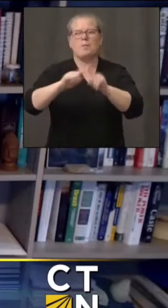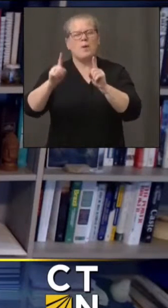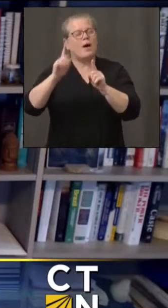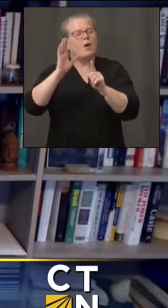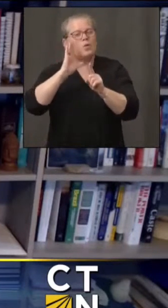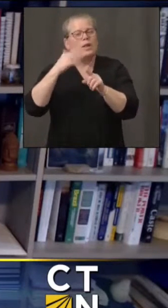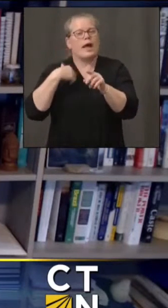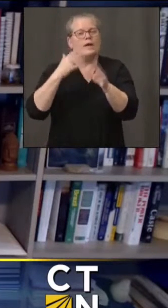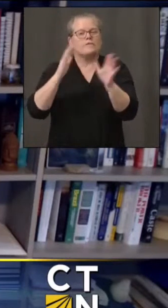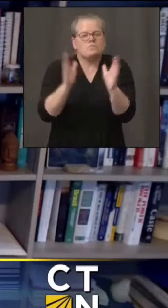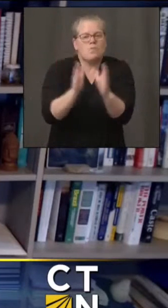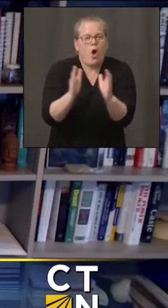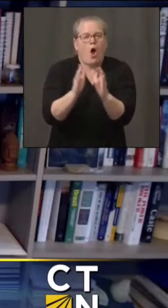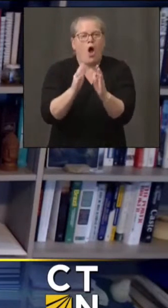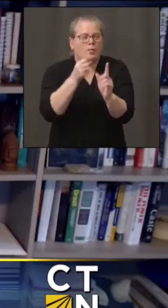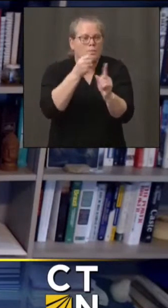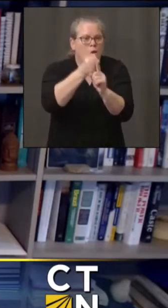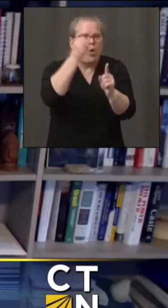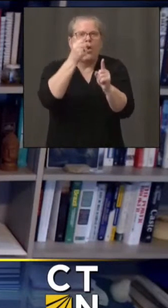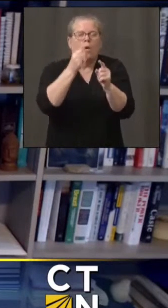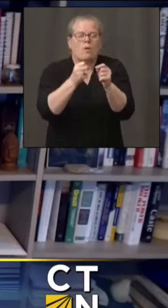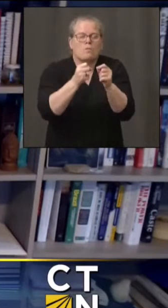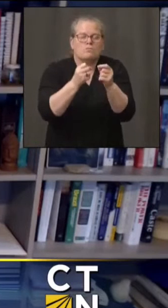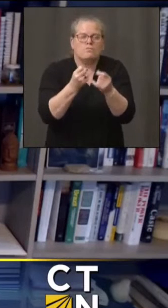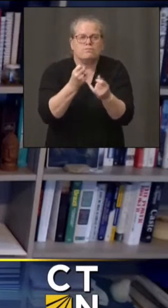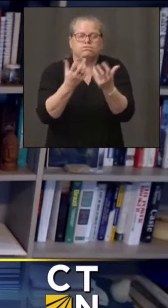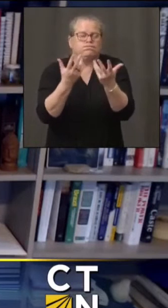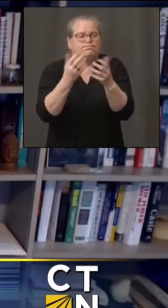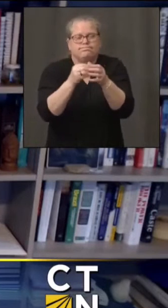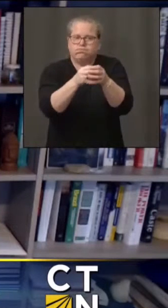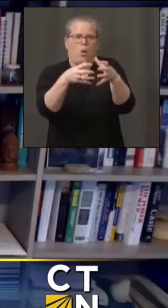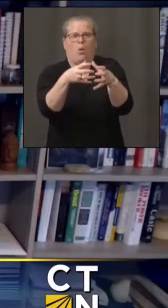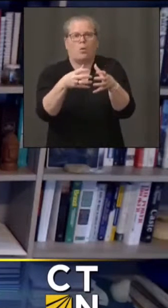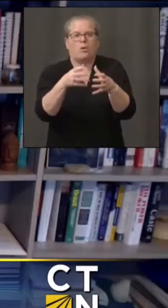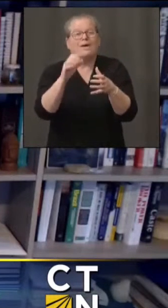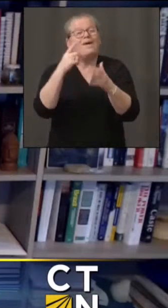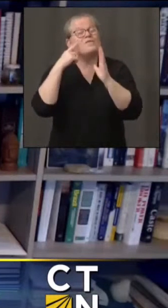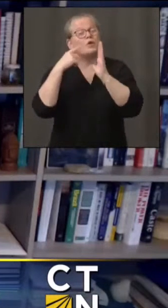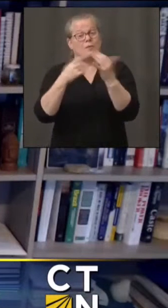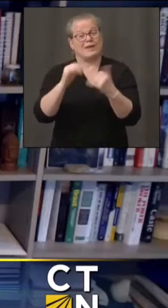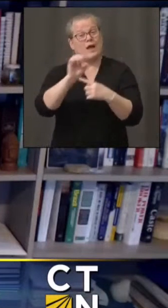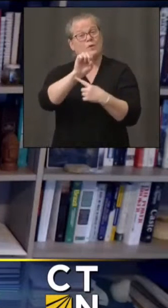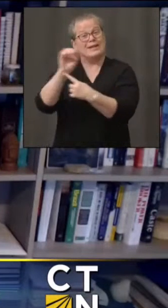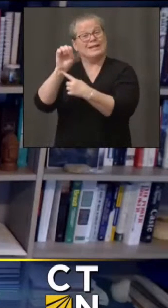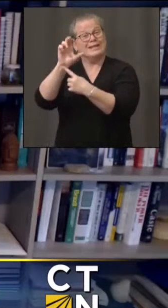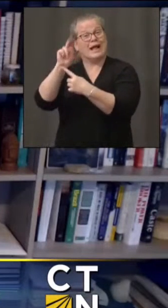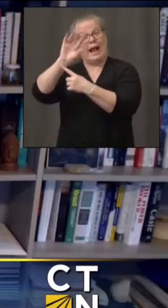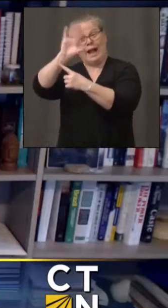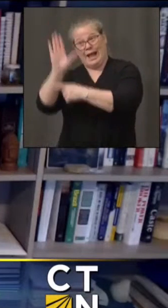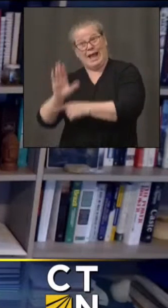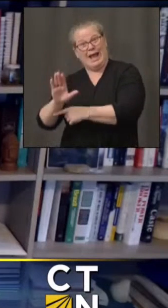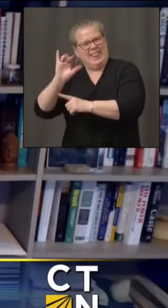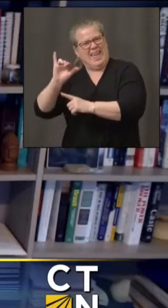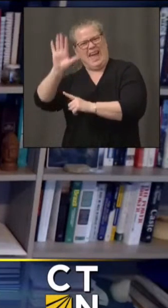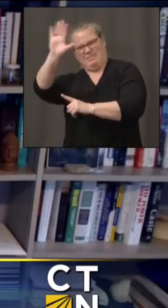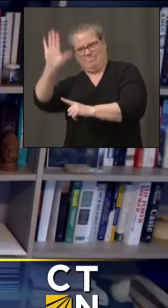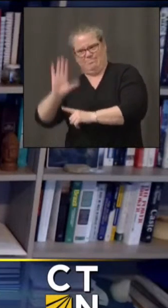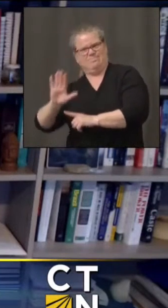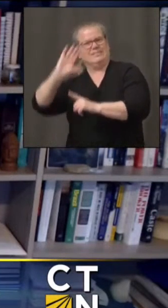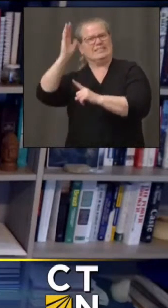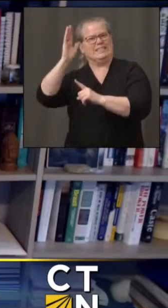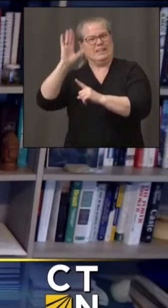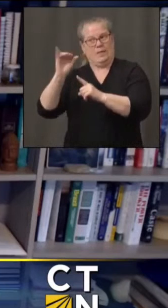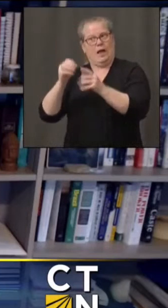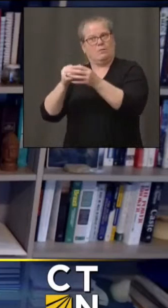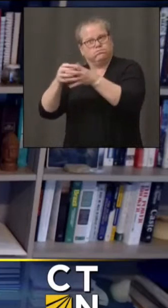in Danbury. And that helps us a lot in terms of making sure that we have enough ventilators, we have enough PPE, we have